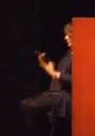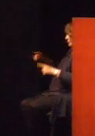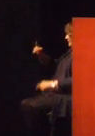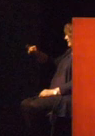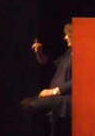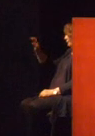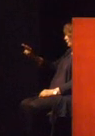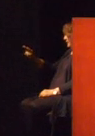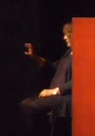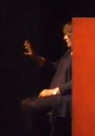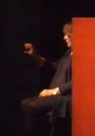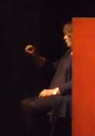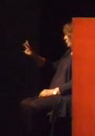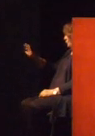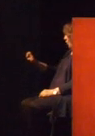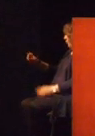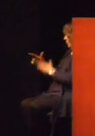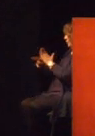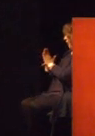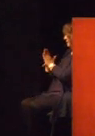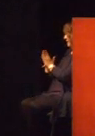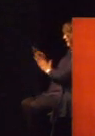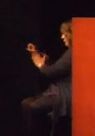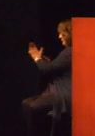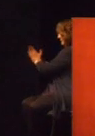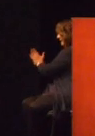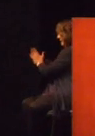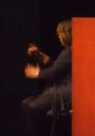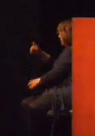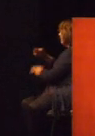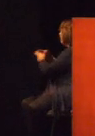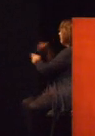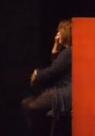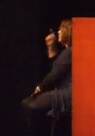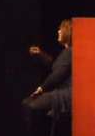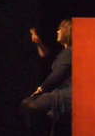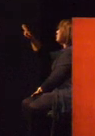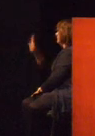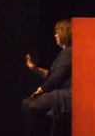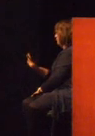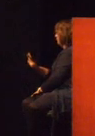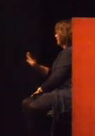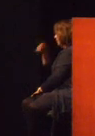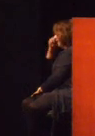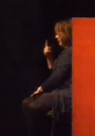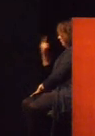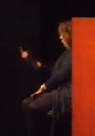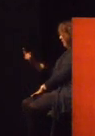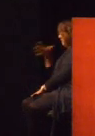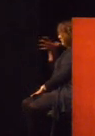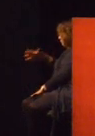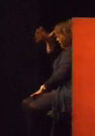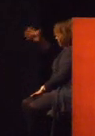Crow, in one state, in order to be Black, you had to be a quarter Black. So one of your grandparents had to be